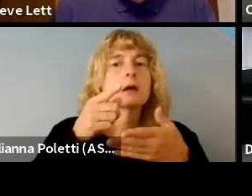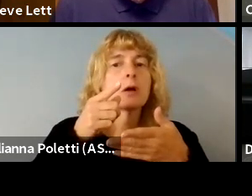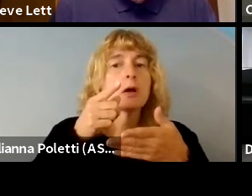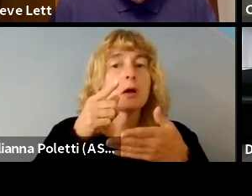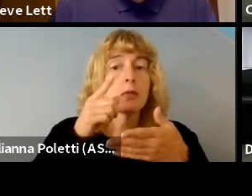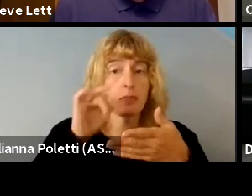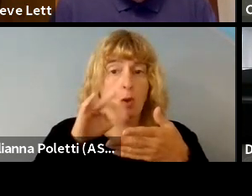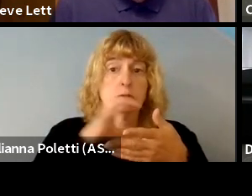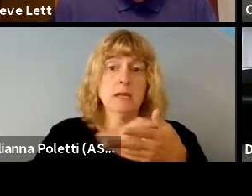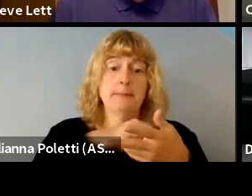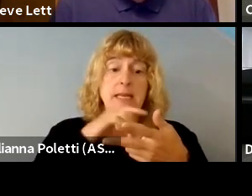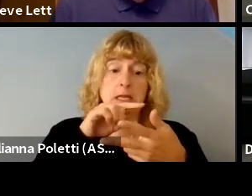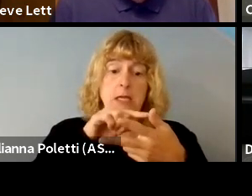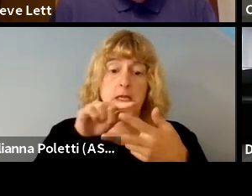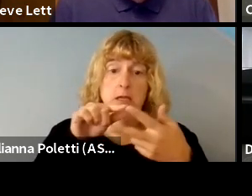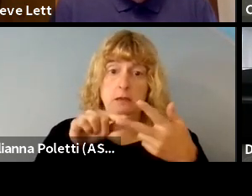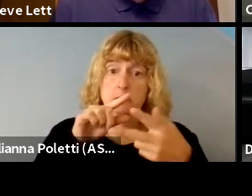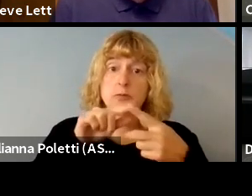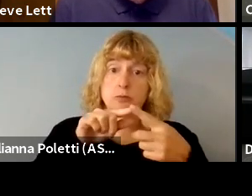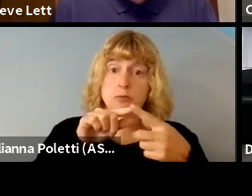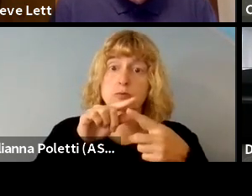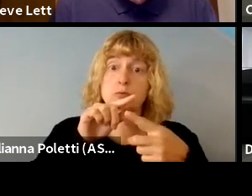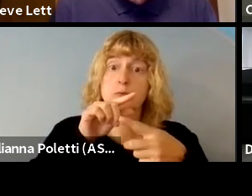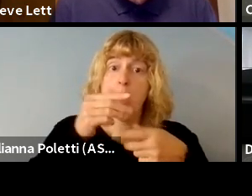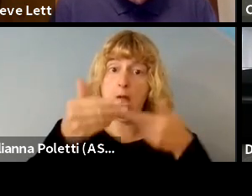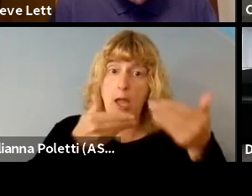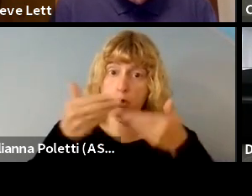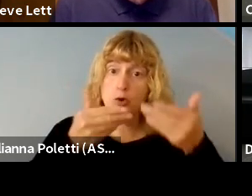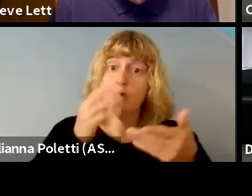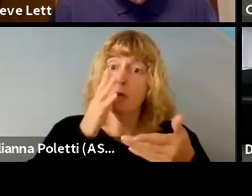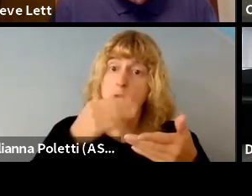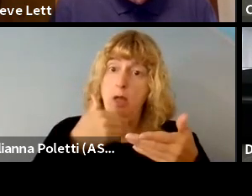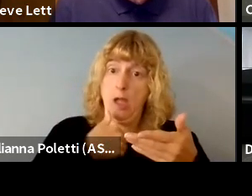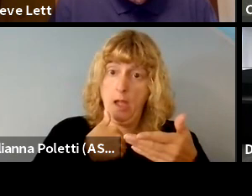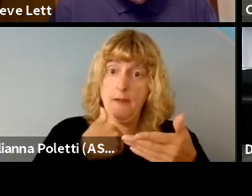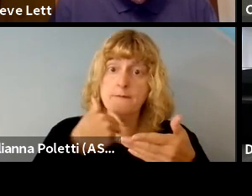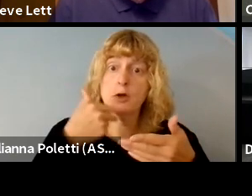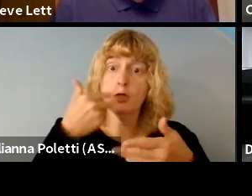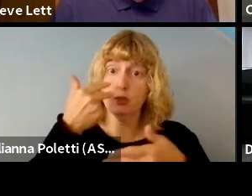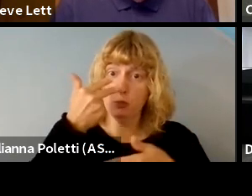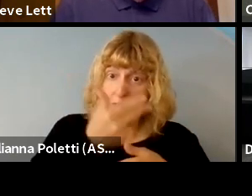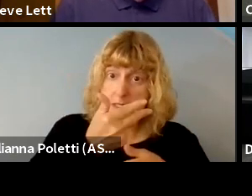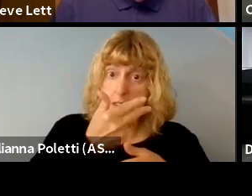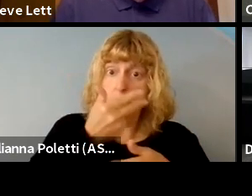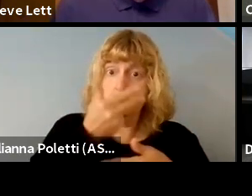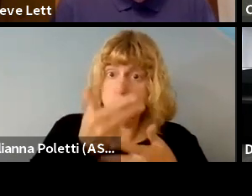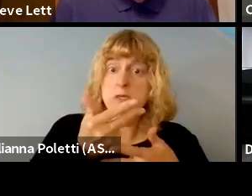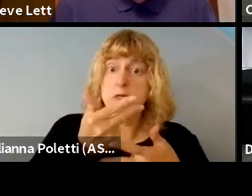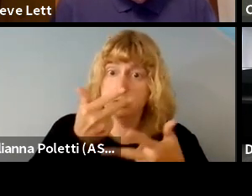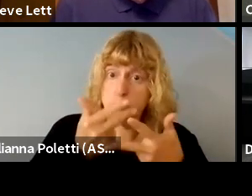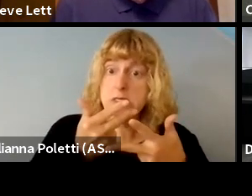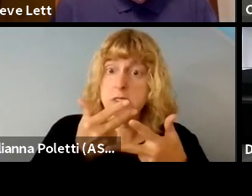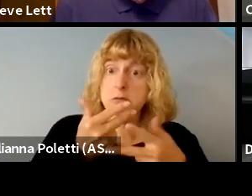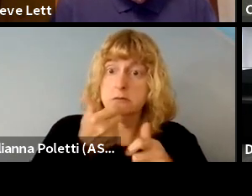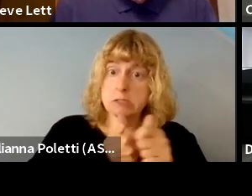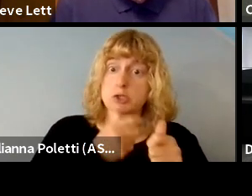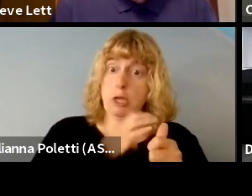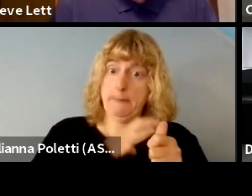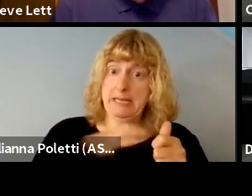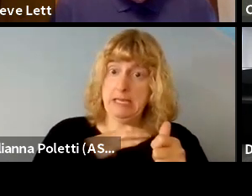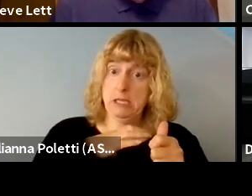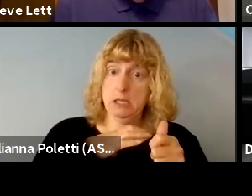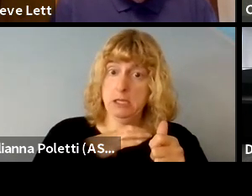3 members per person, per committee. per committee. So- Okay. Have you chosen the committees